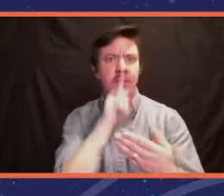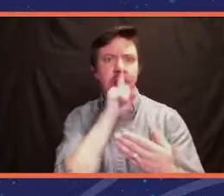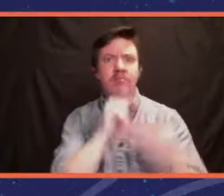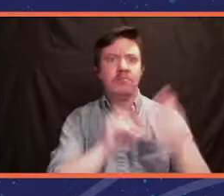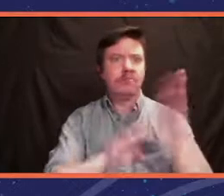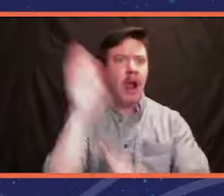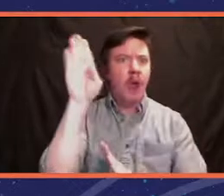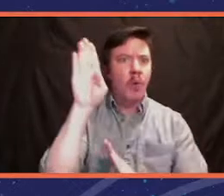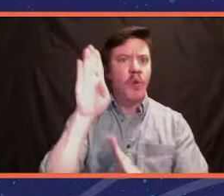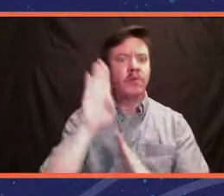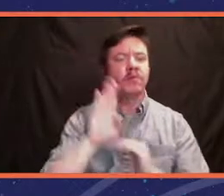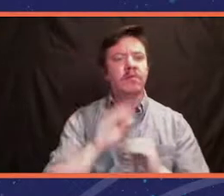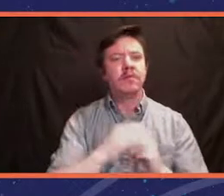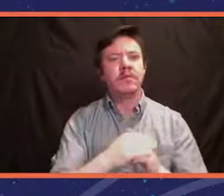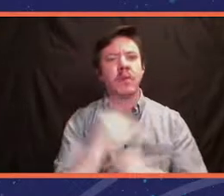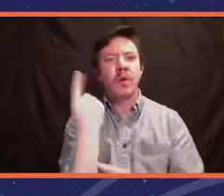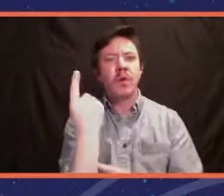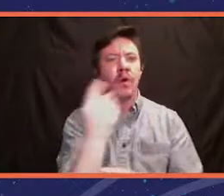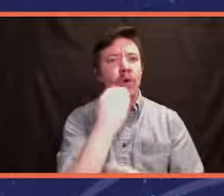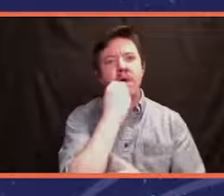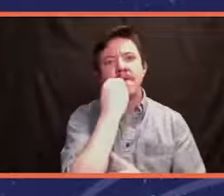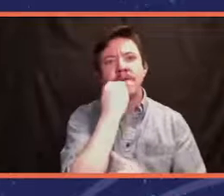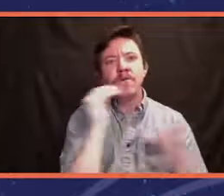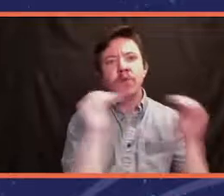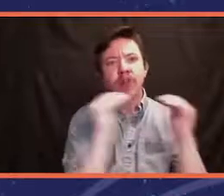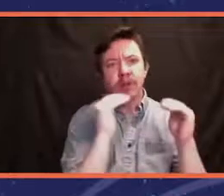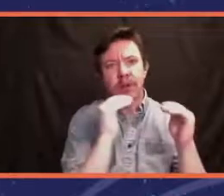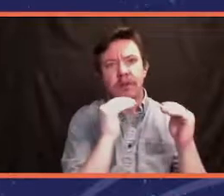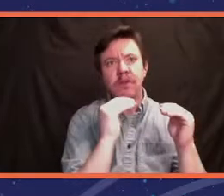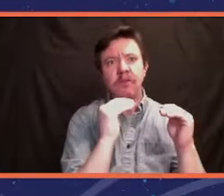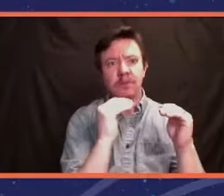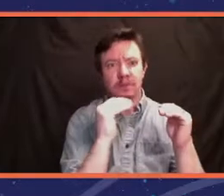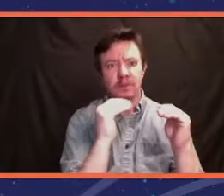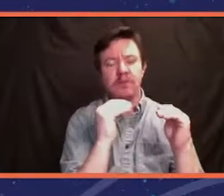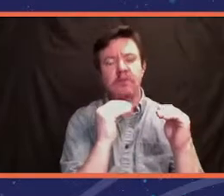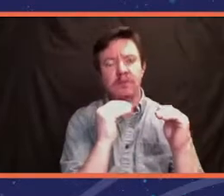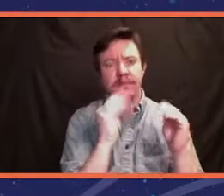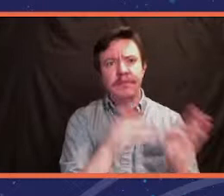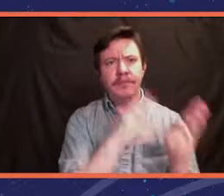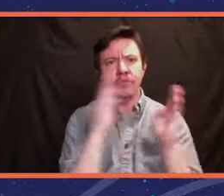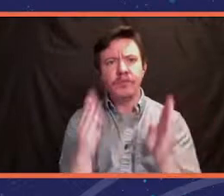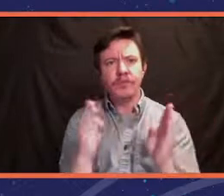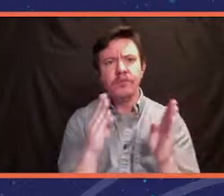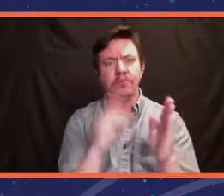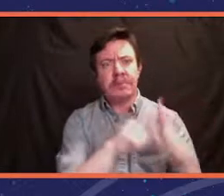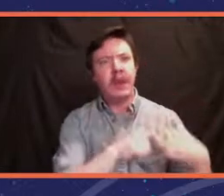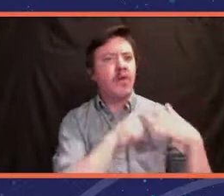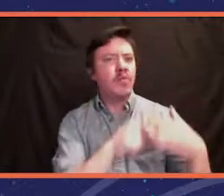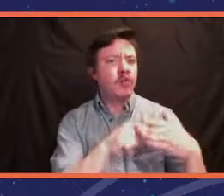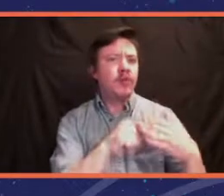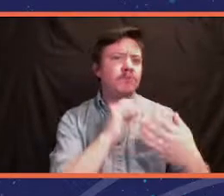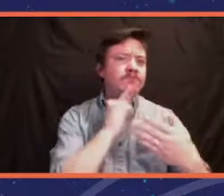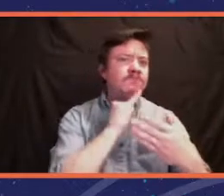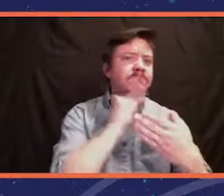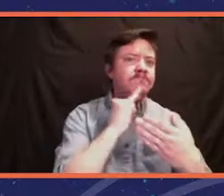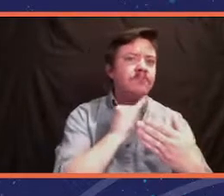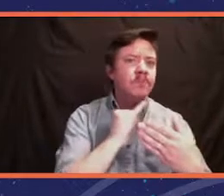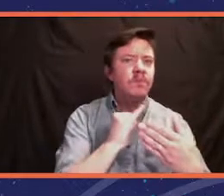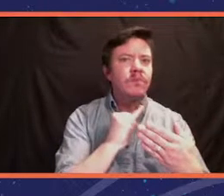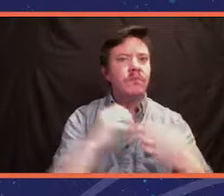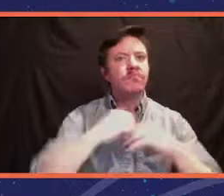was food justice. And I originally started it off as like indigenous